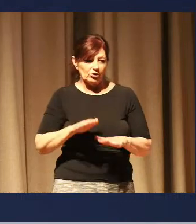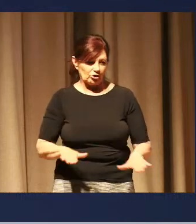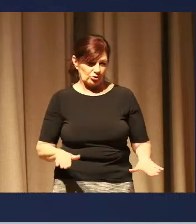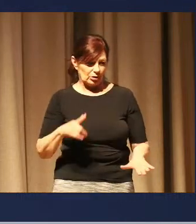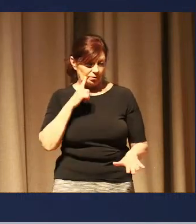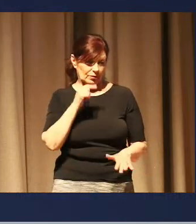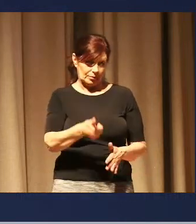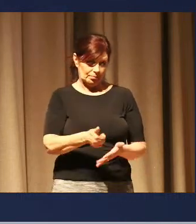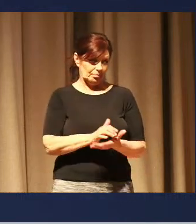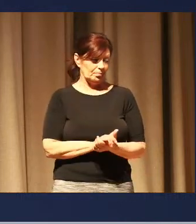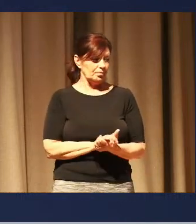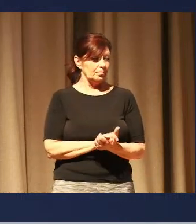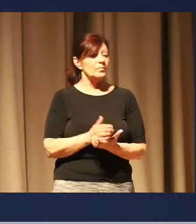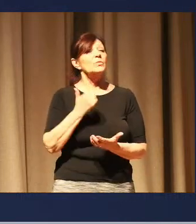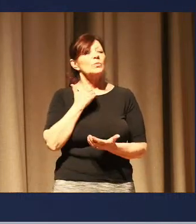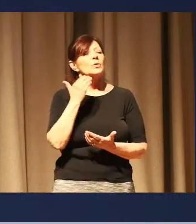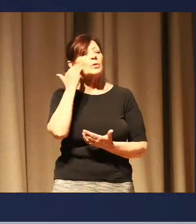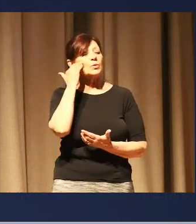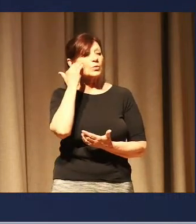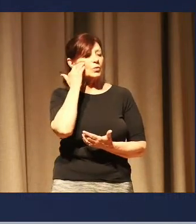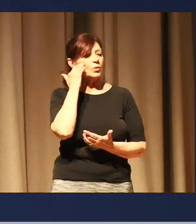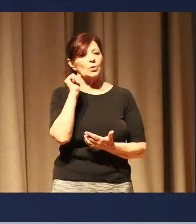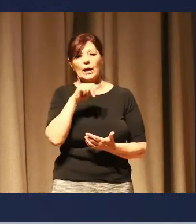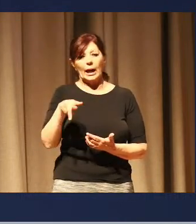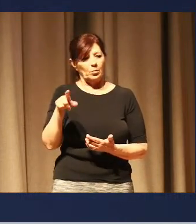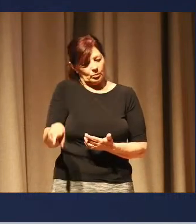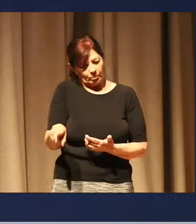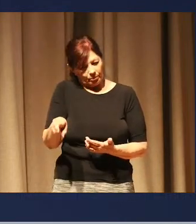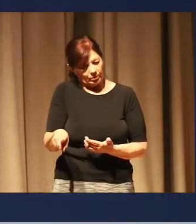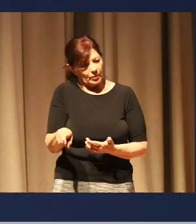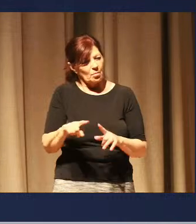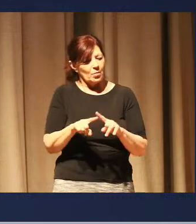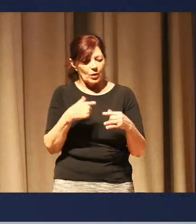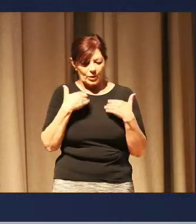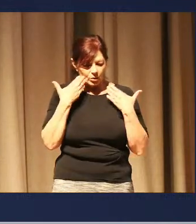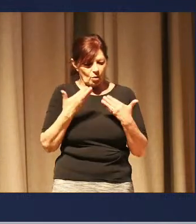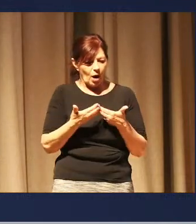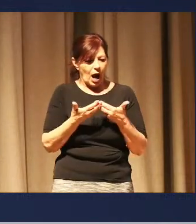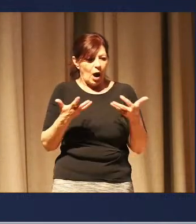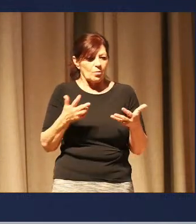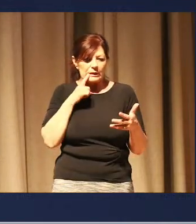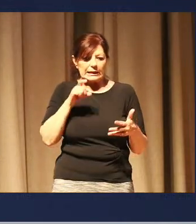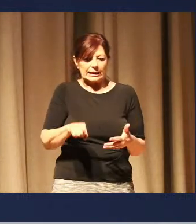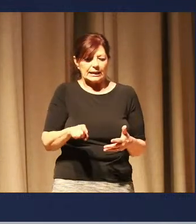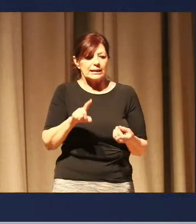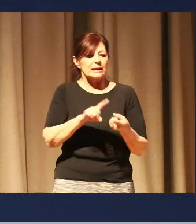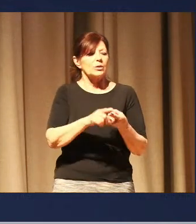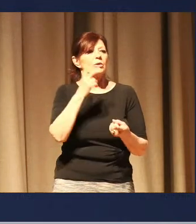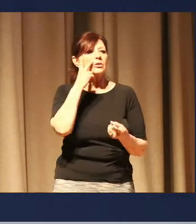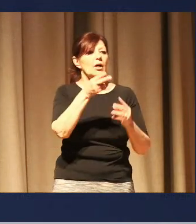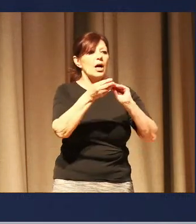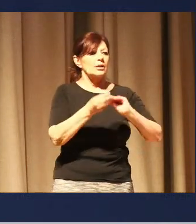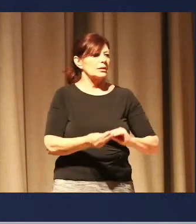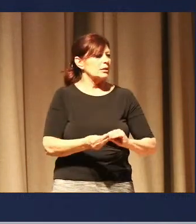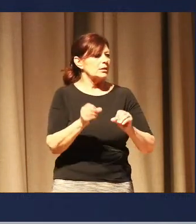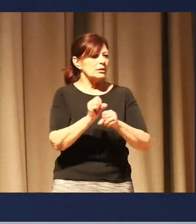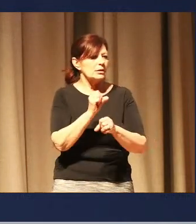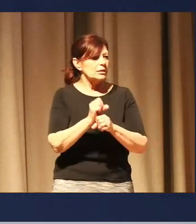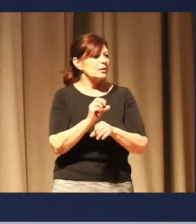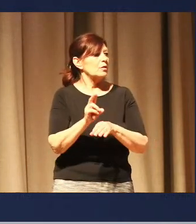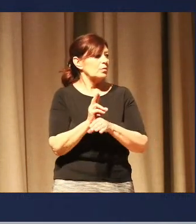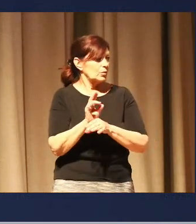themselves. We knew the app was needed, but did not know how much it was until we saw the statistics of